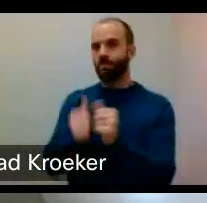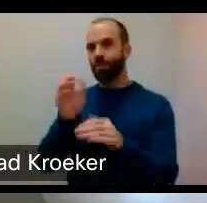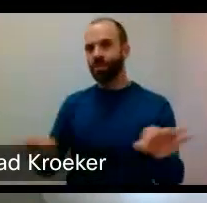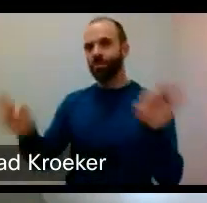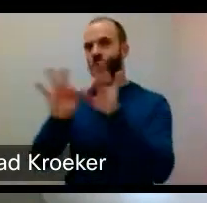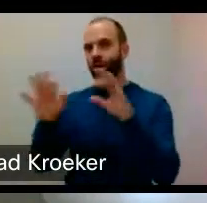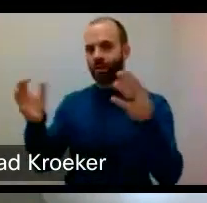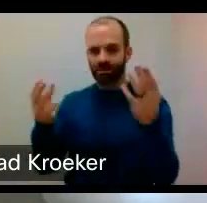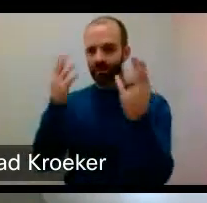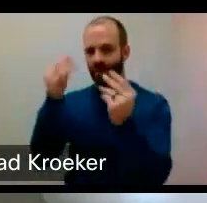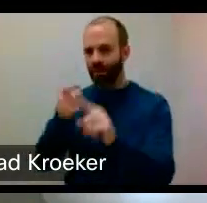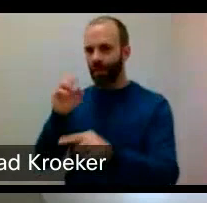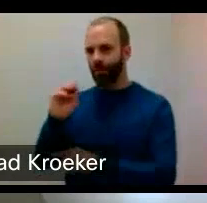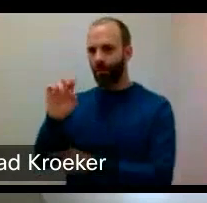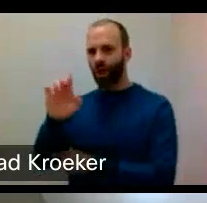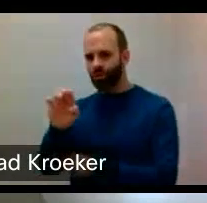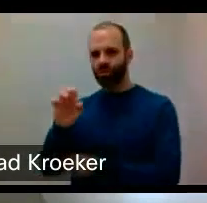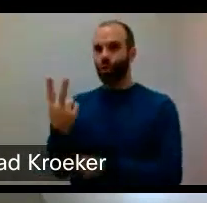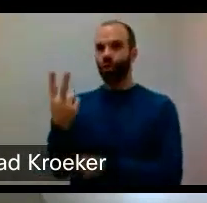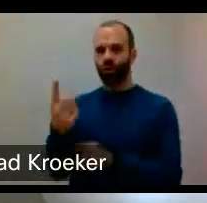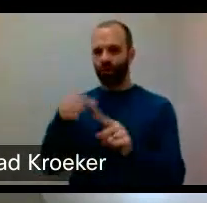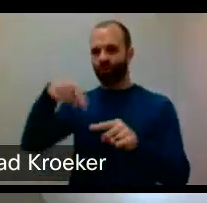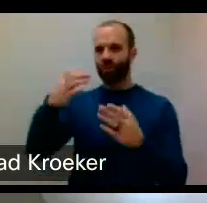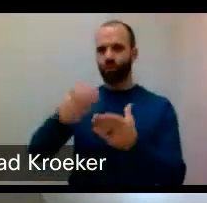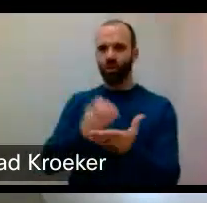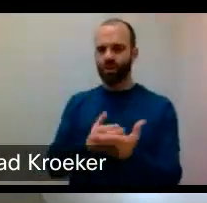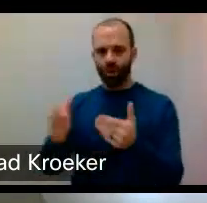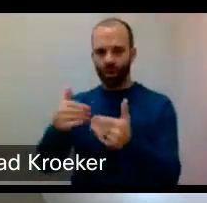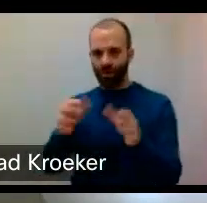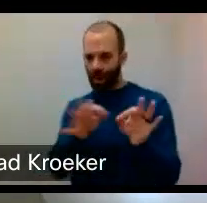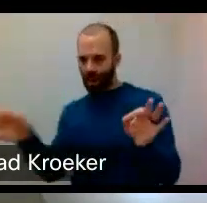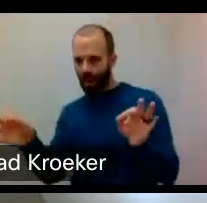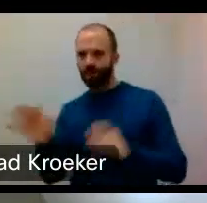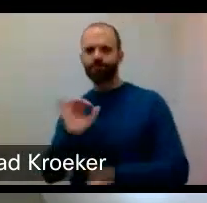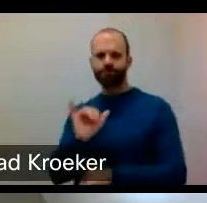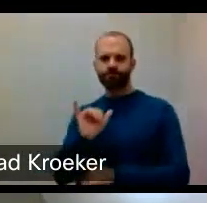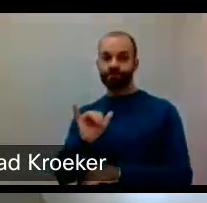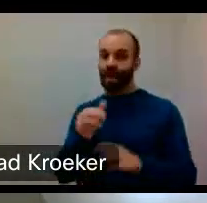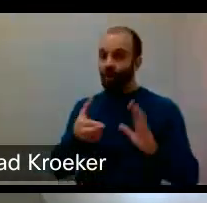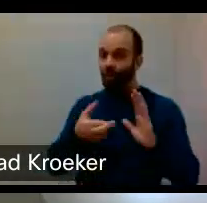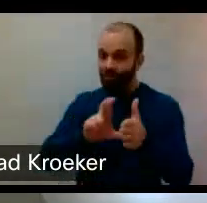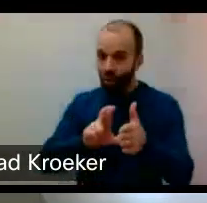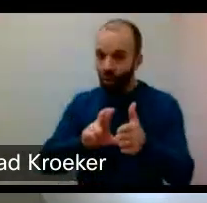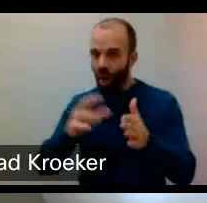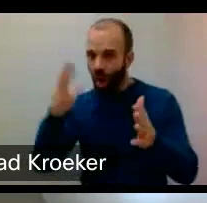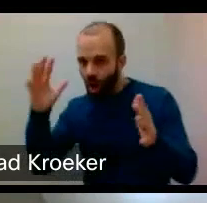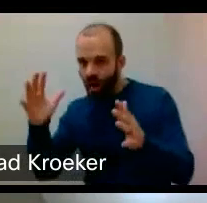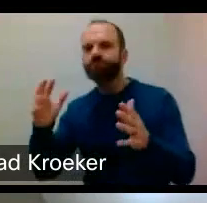information in Module 2 from this course. What you're being asked there is to describe what you learned in Module